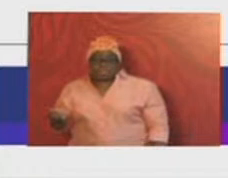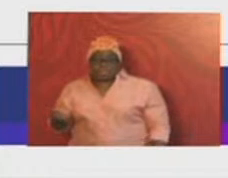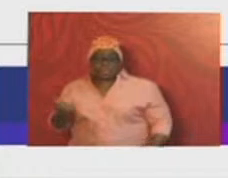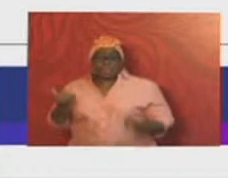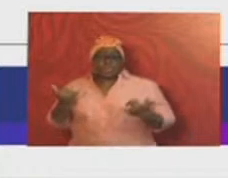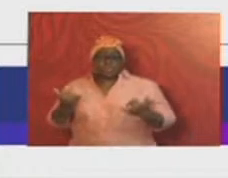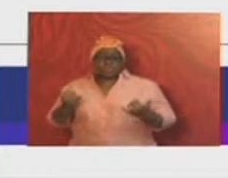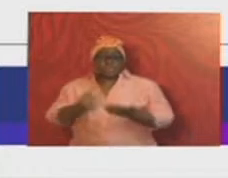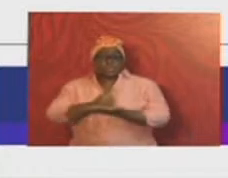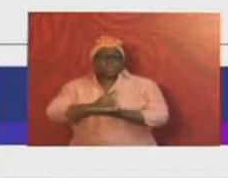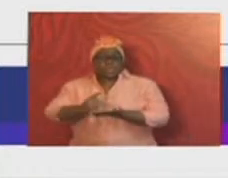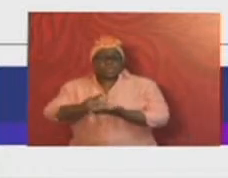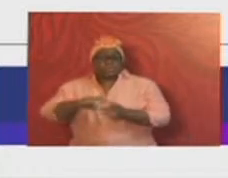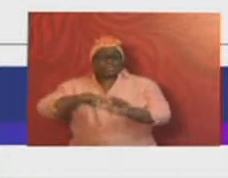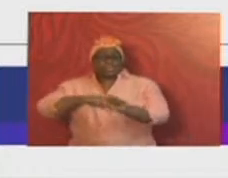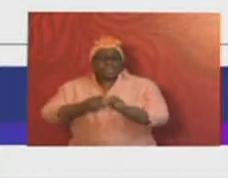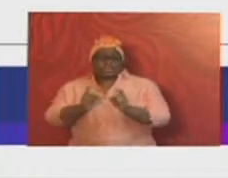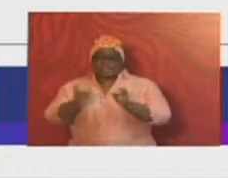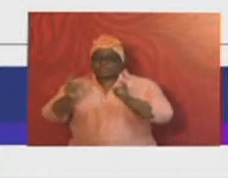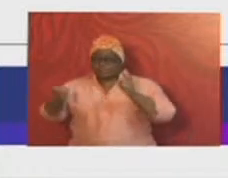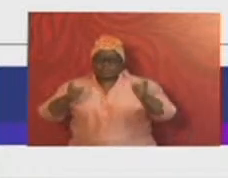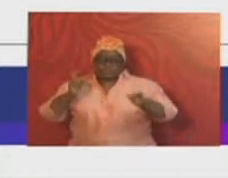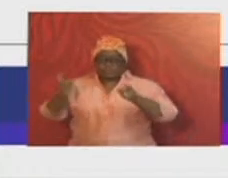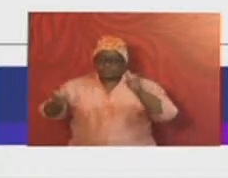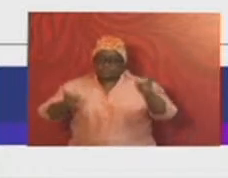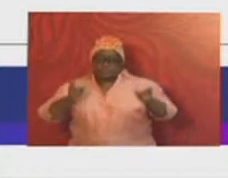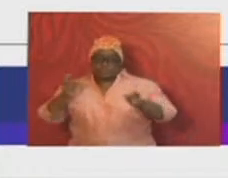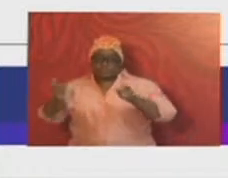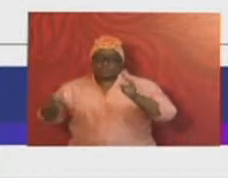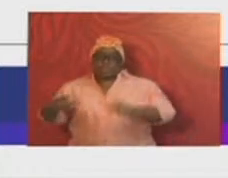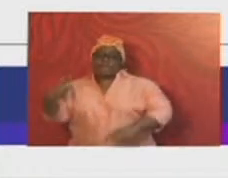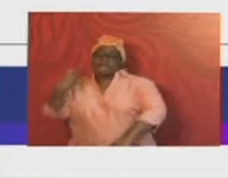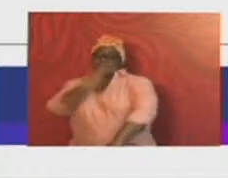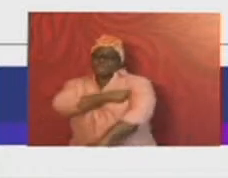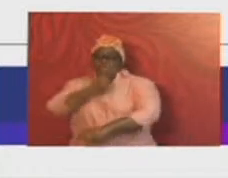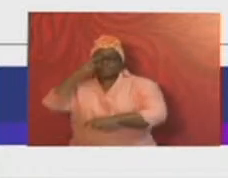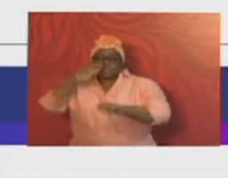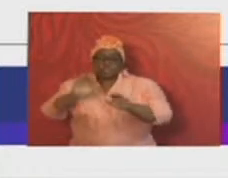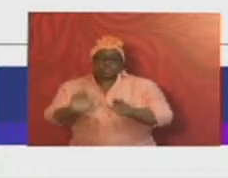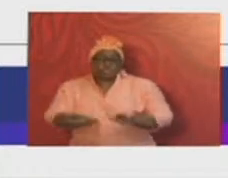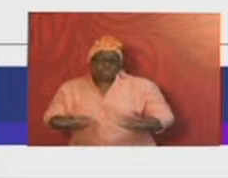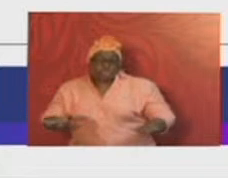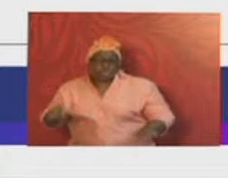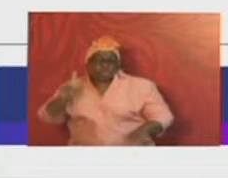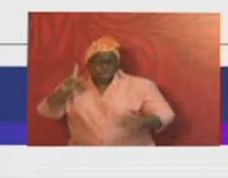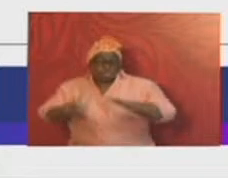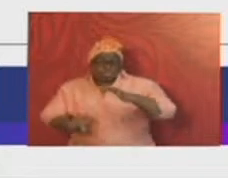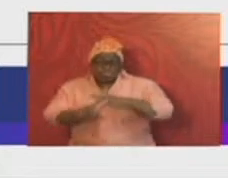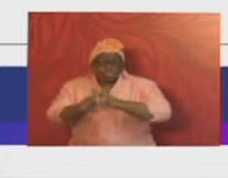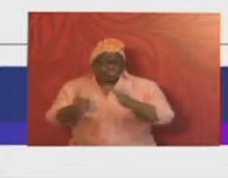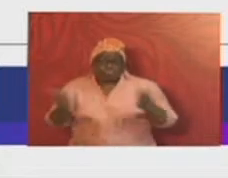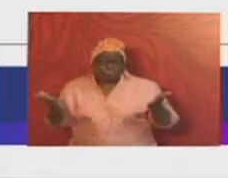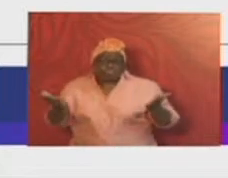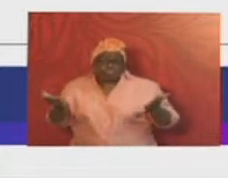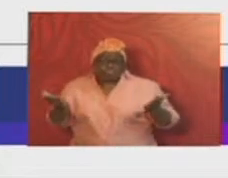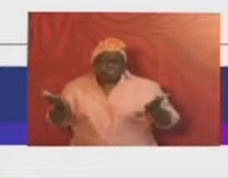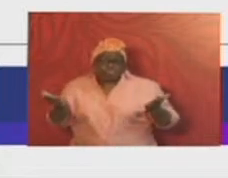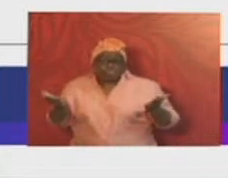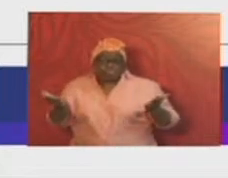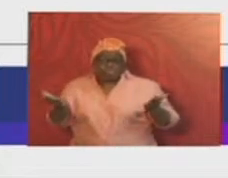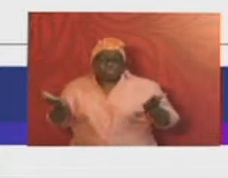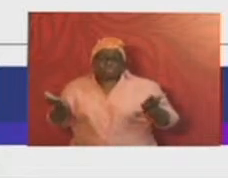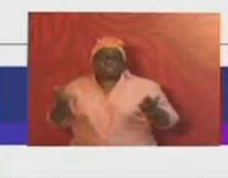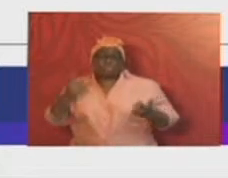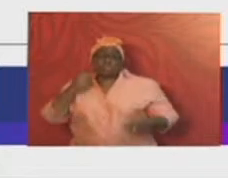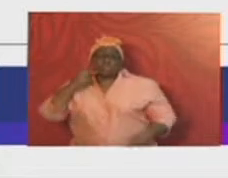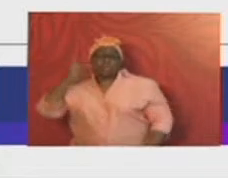of the vaccination program for the kids is the fact that parents have been